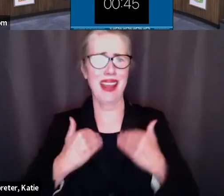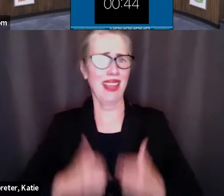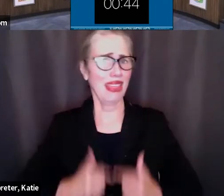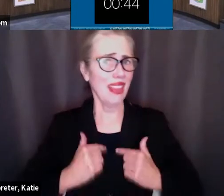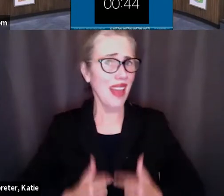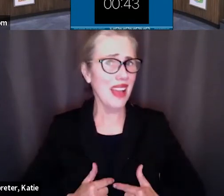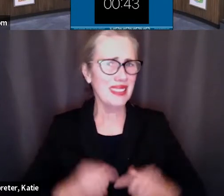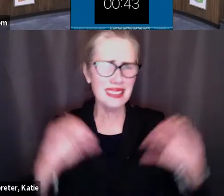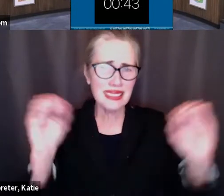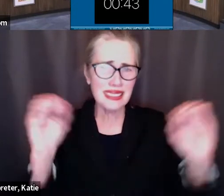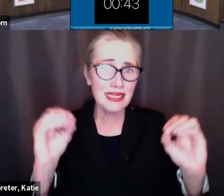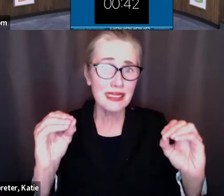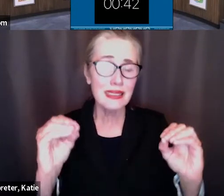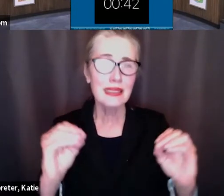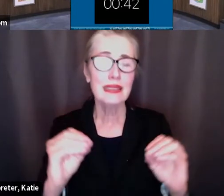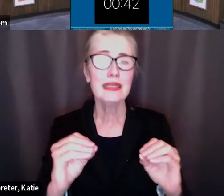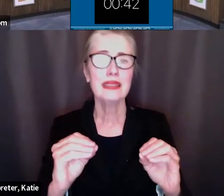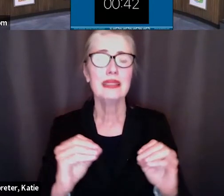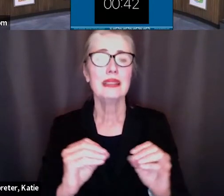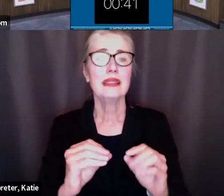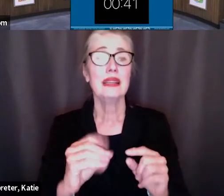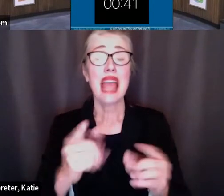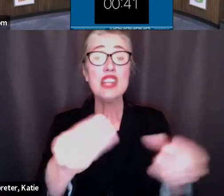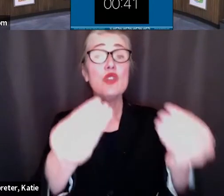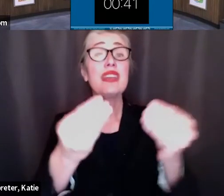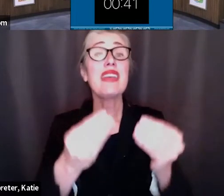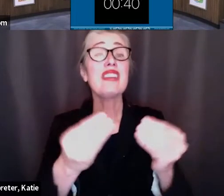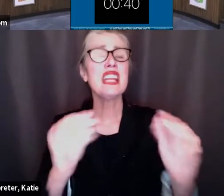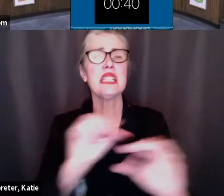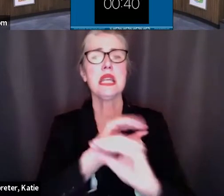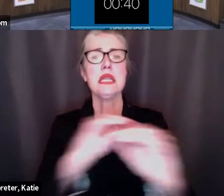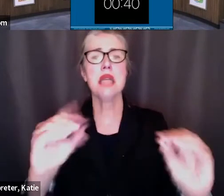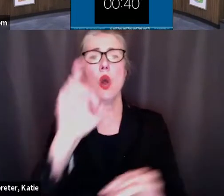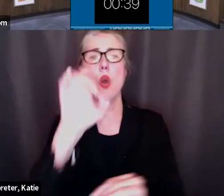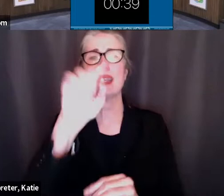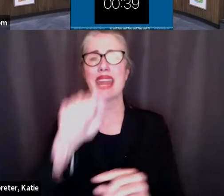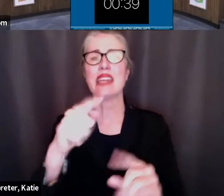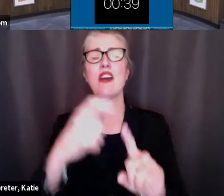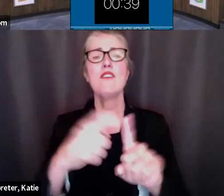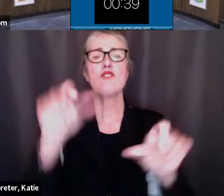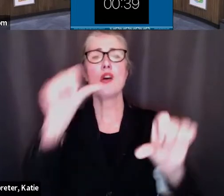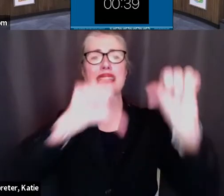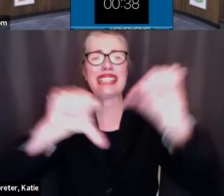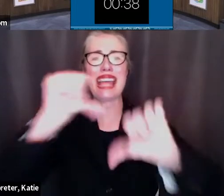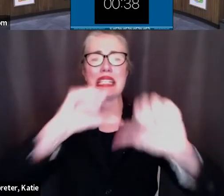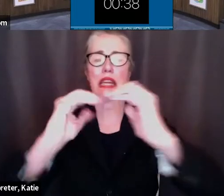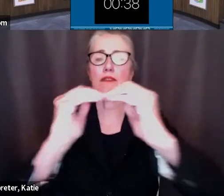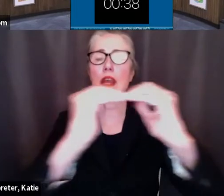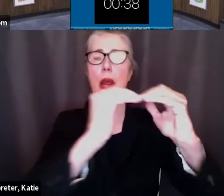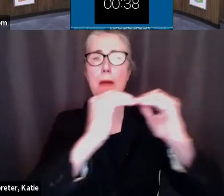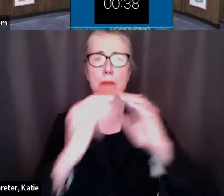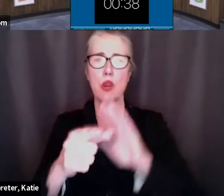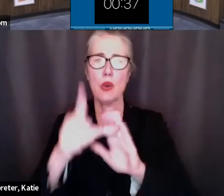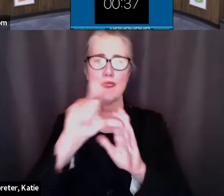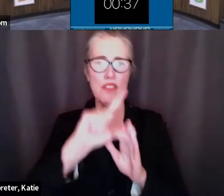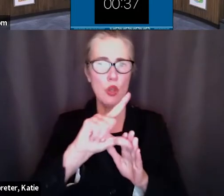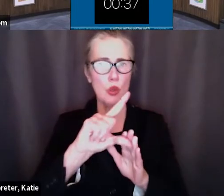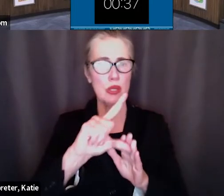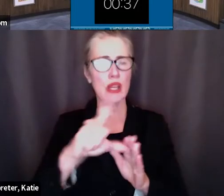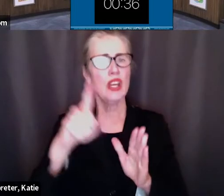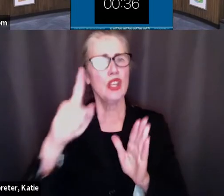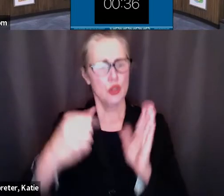you haven't you haven't given us any peer review reviewed data to support your mass mandates